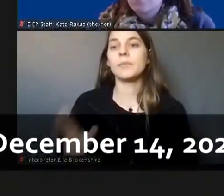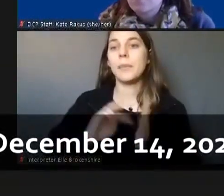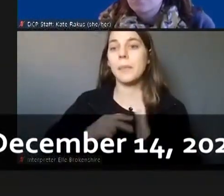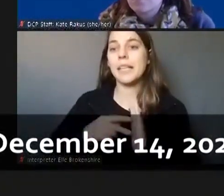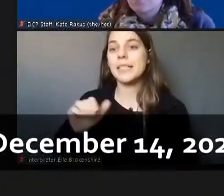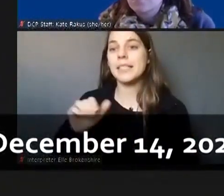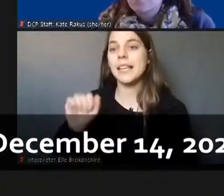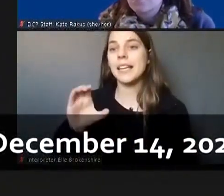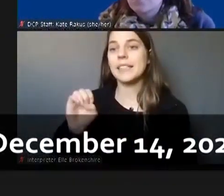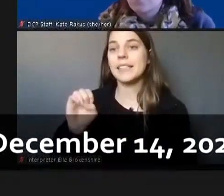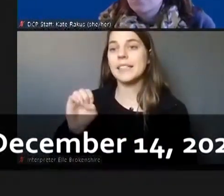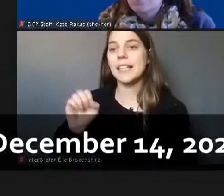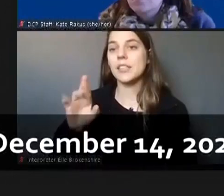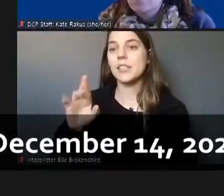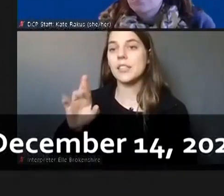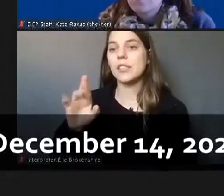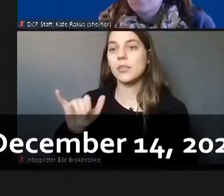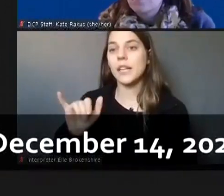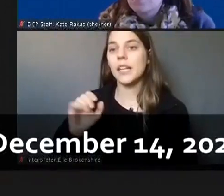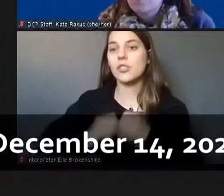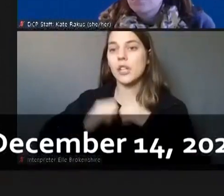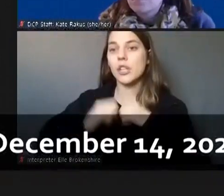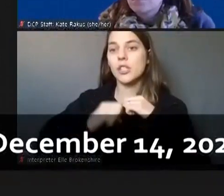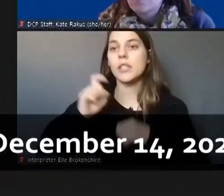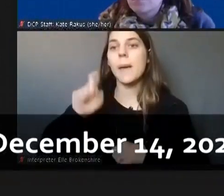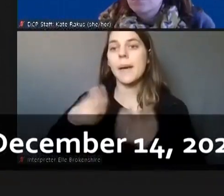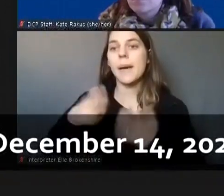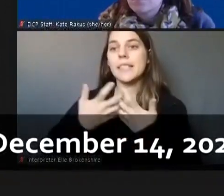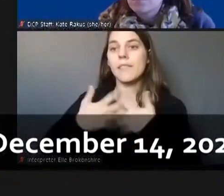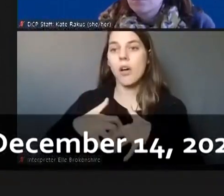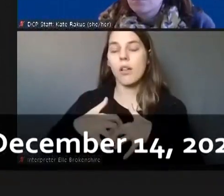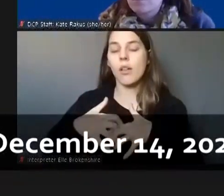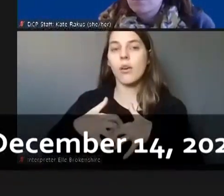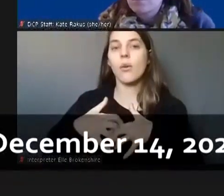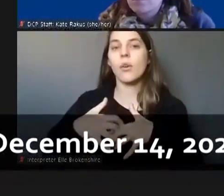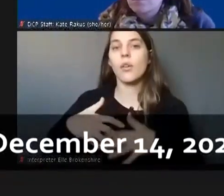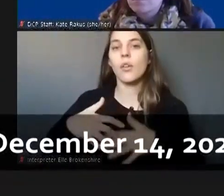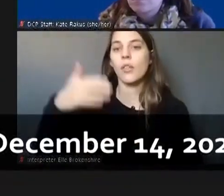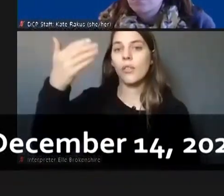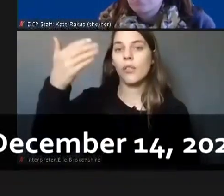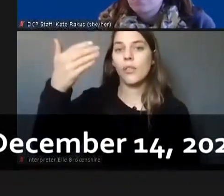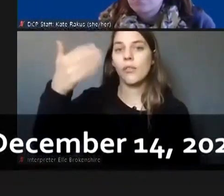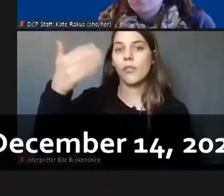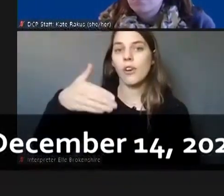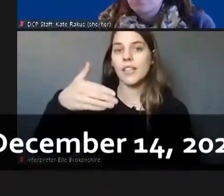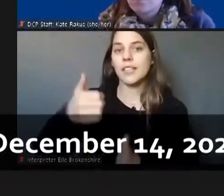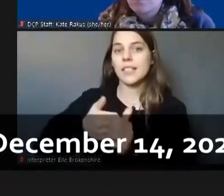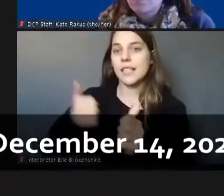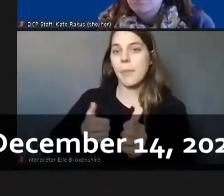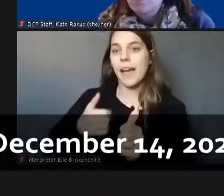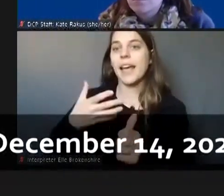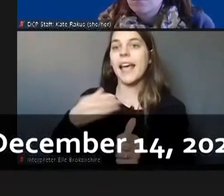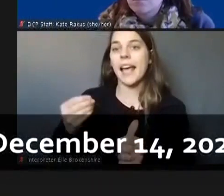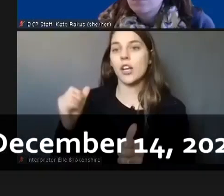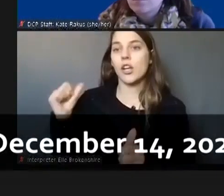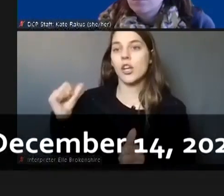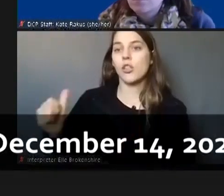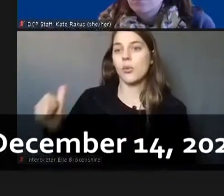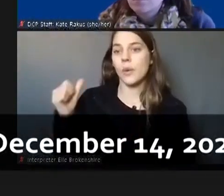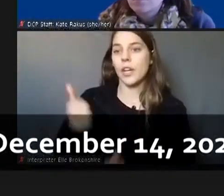are to comply with the front setback, the same front setback that is required for primary